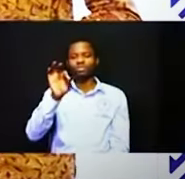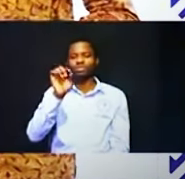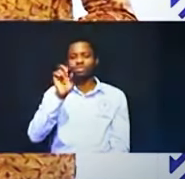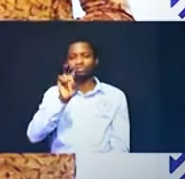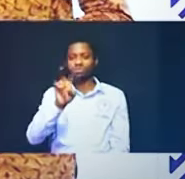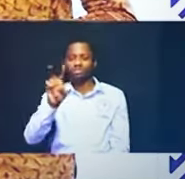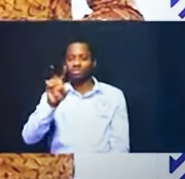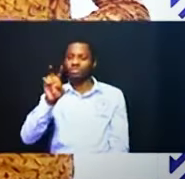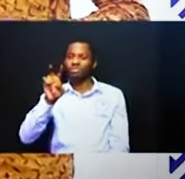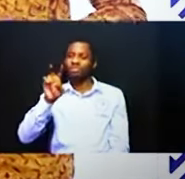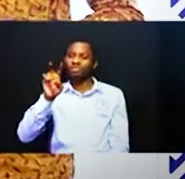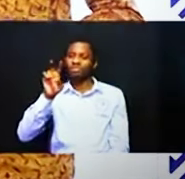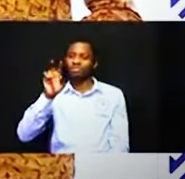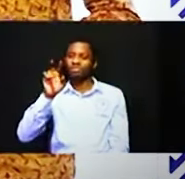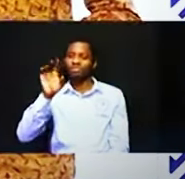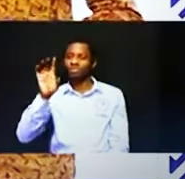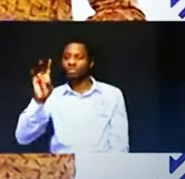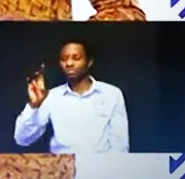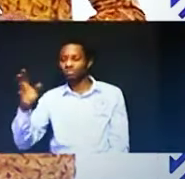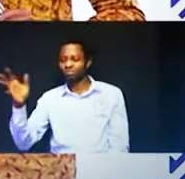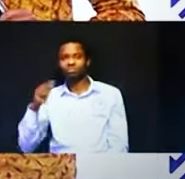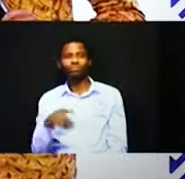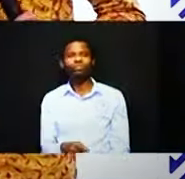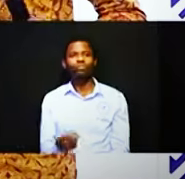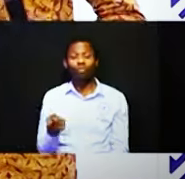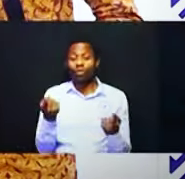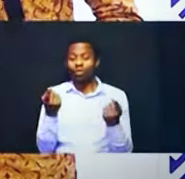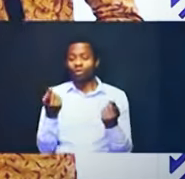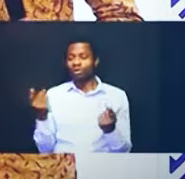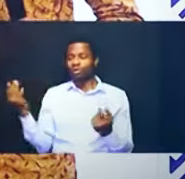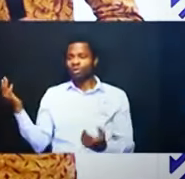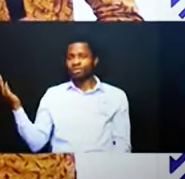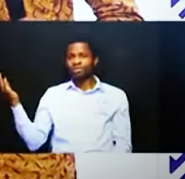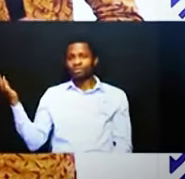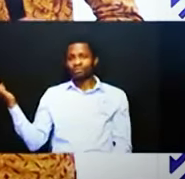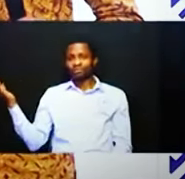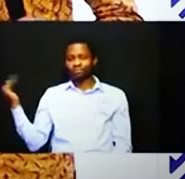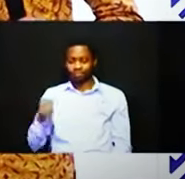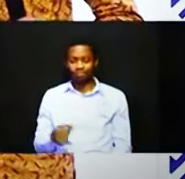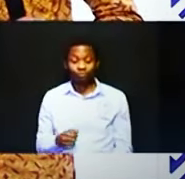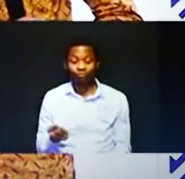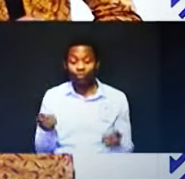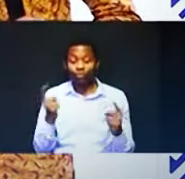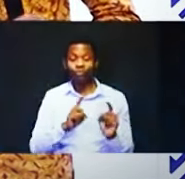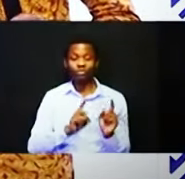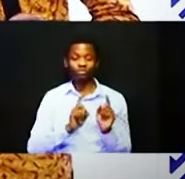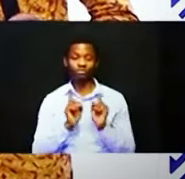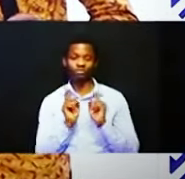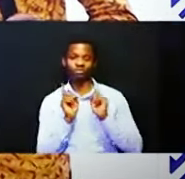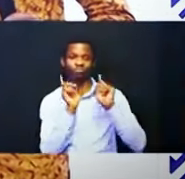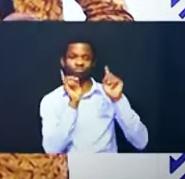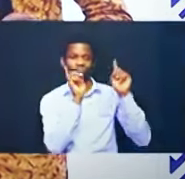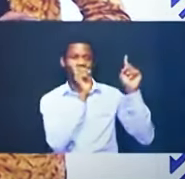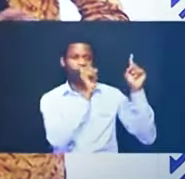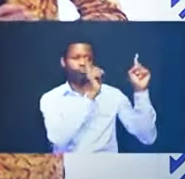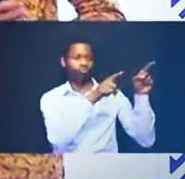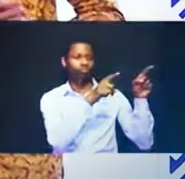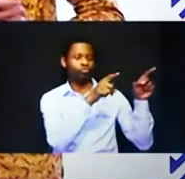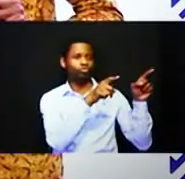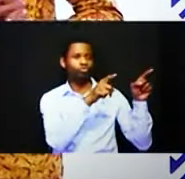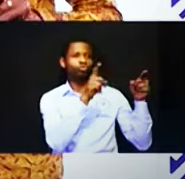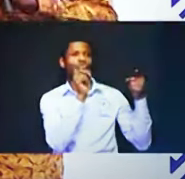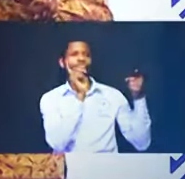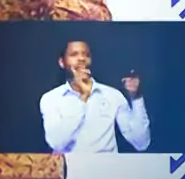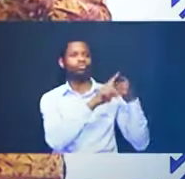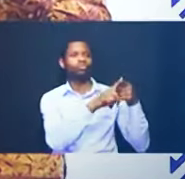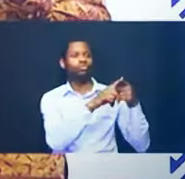When I went to the gate of the city, I took my seat in the public square. This is Job speaking.